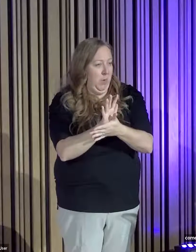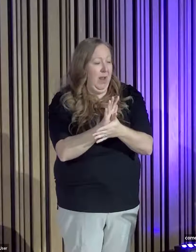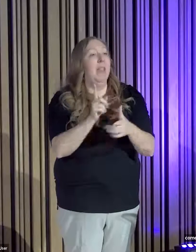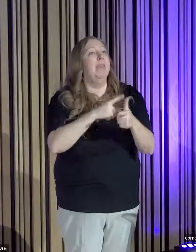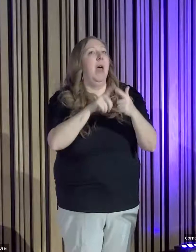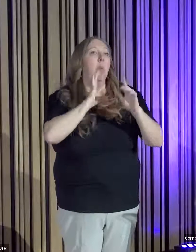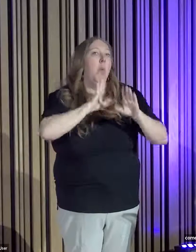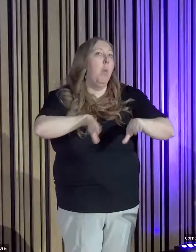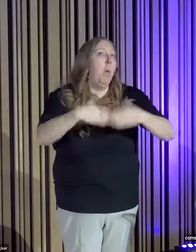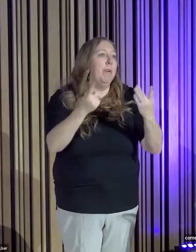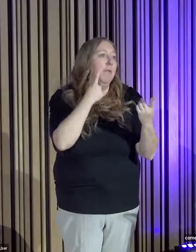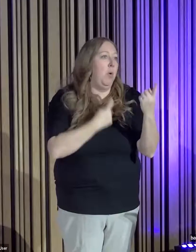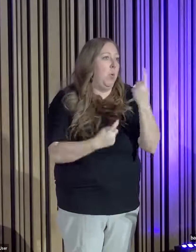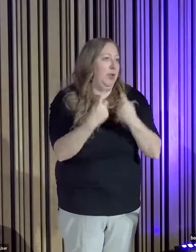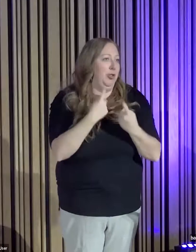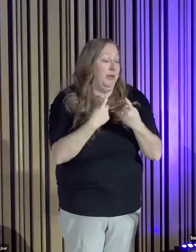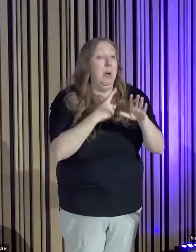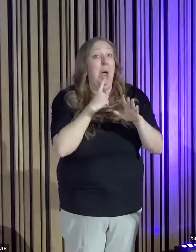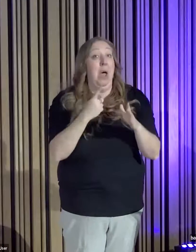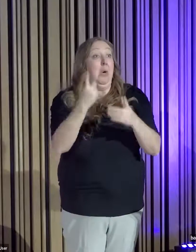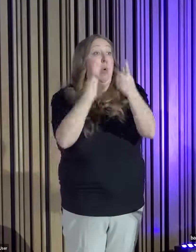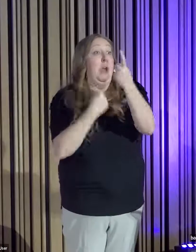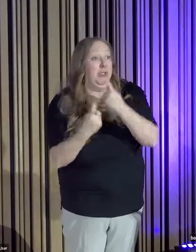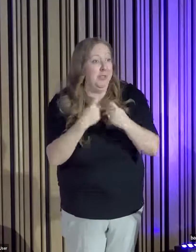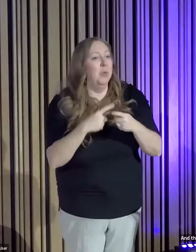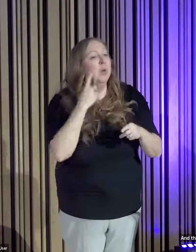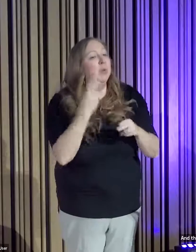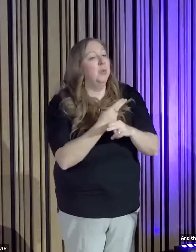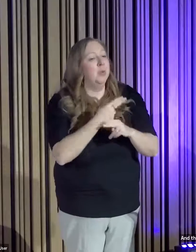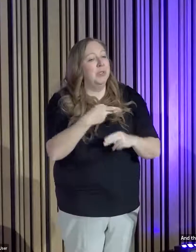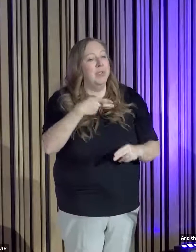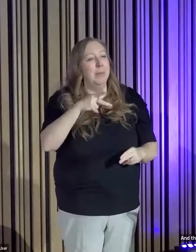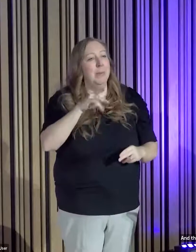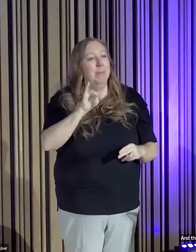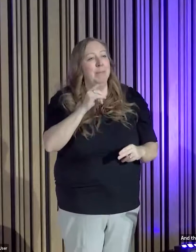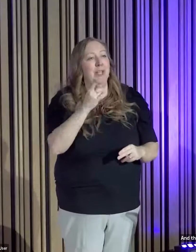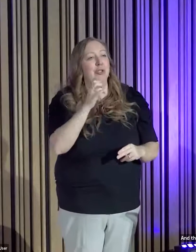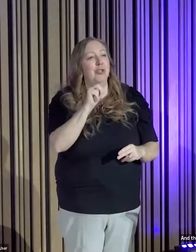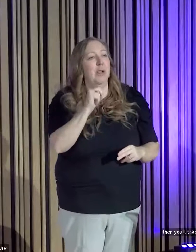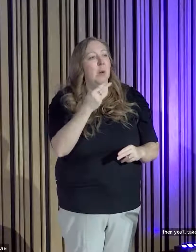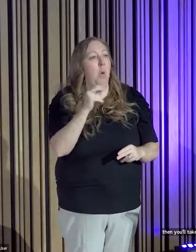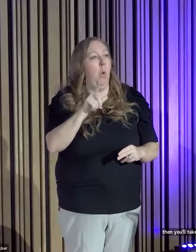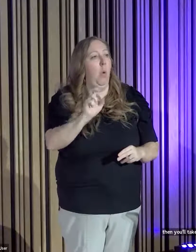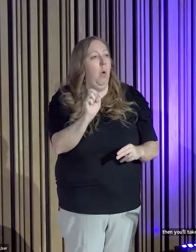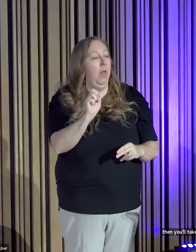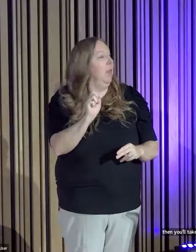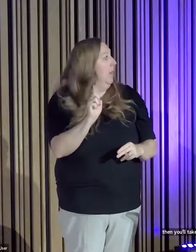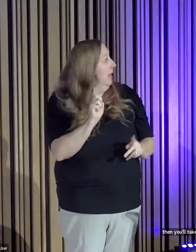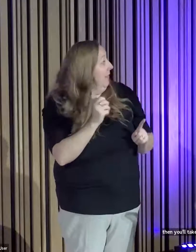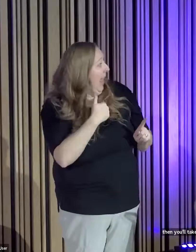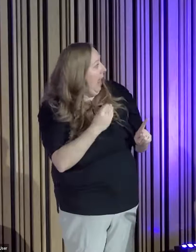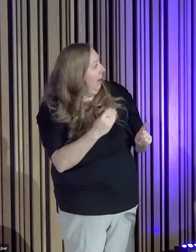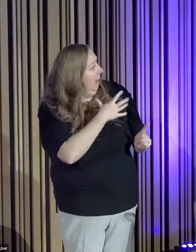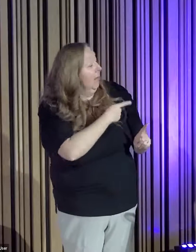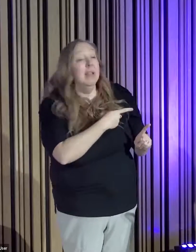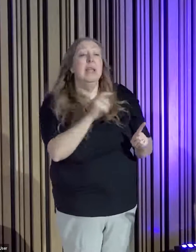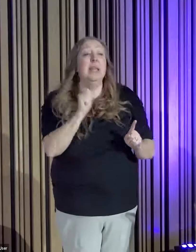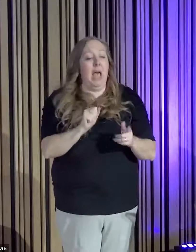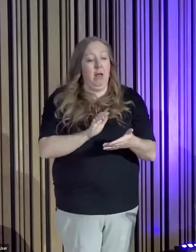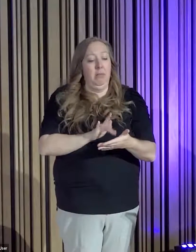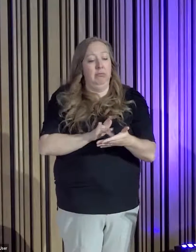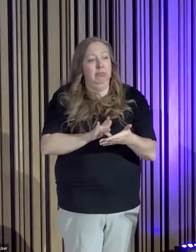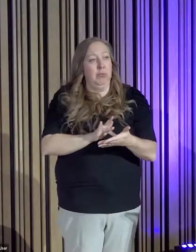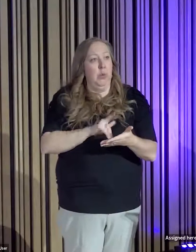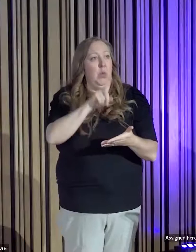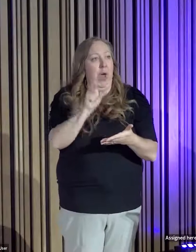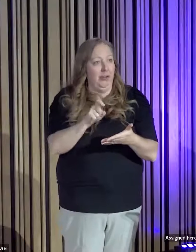questions. We're using Pigeonhole. You see the sign here. You can, maybe it's not there anymore, but you'll use Pigeonhole, and you'll be able to put your questions, and